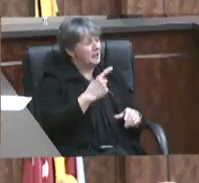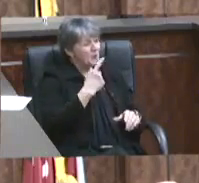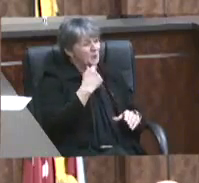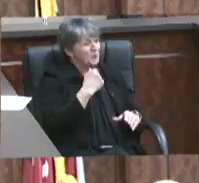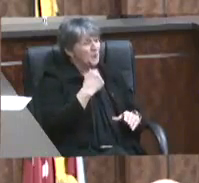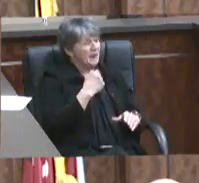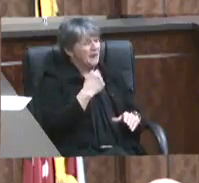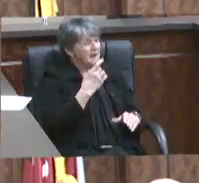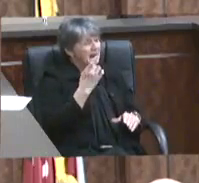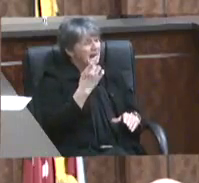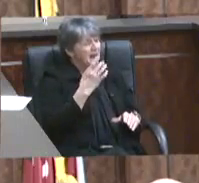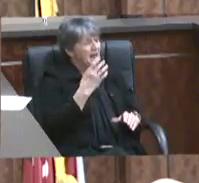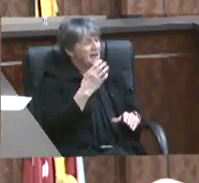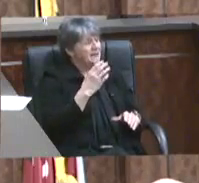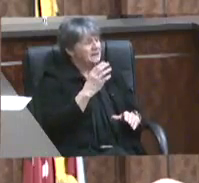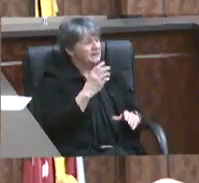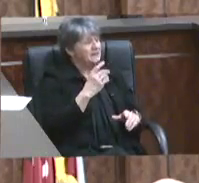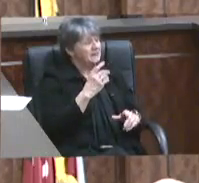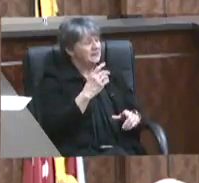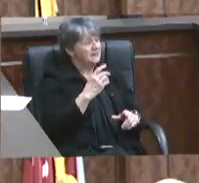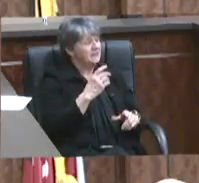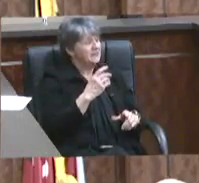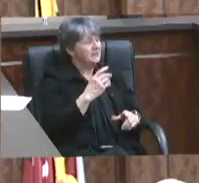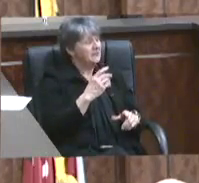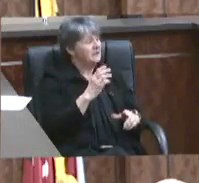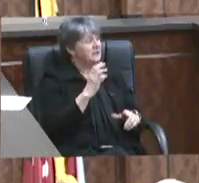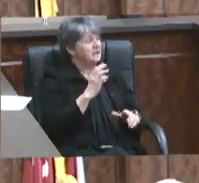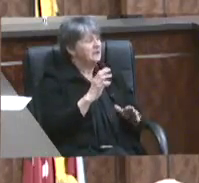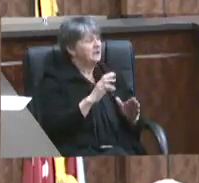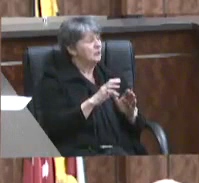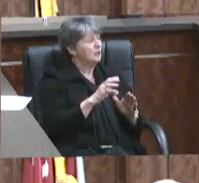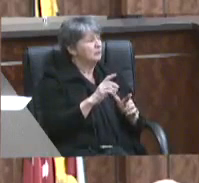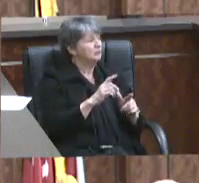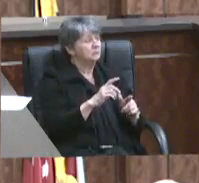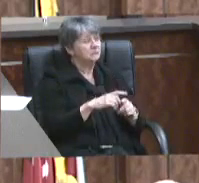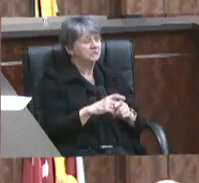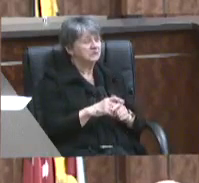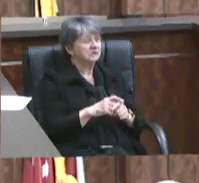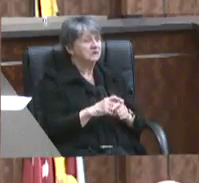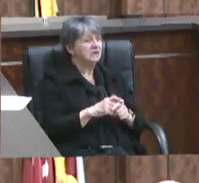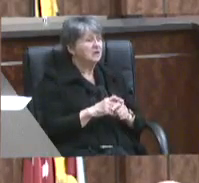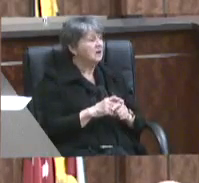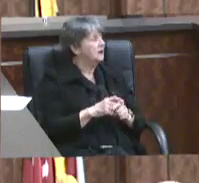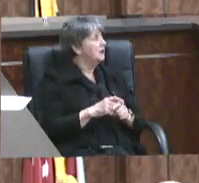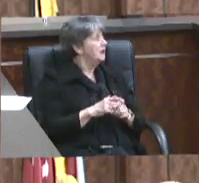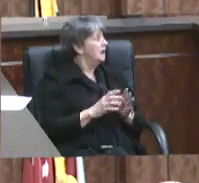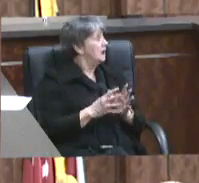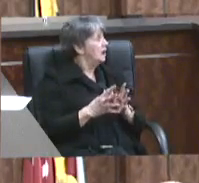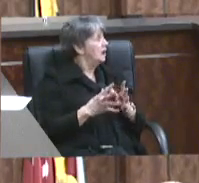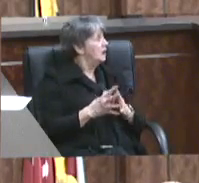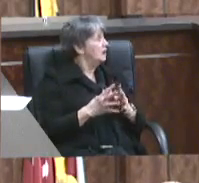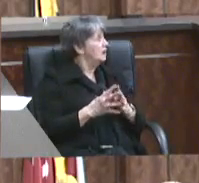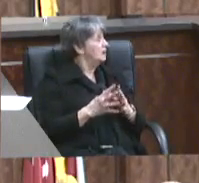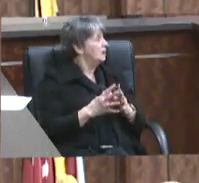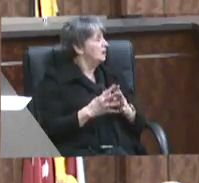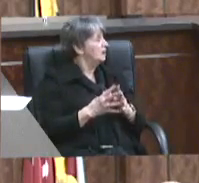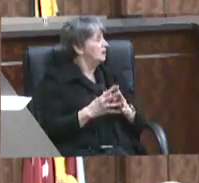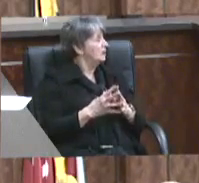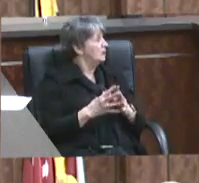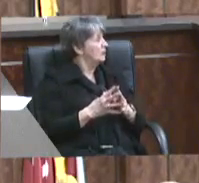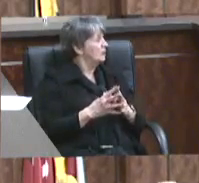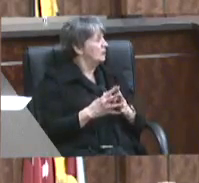might add. We're going to ask the deputy chief, and then I know the Board of Trade, and I think, Roy, did you want to say something? Chief Gilmore, did you?